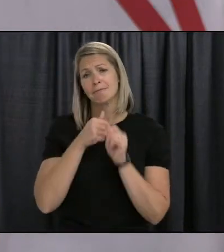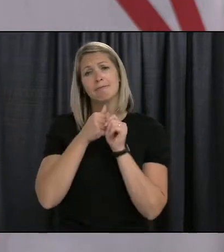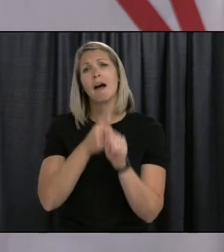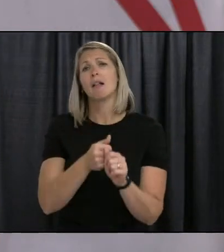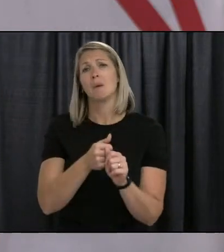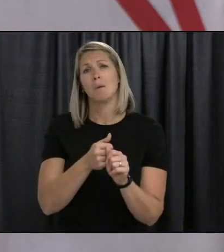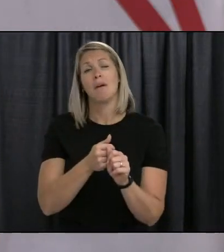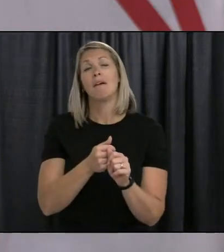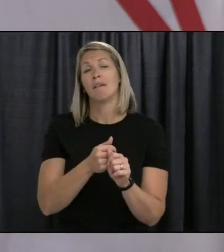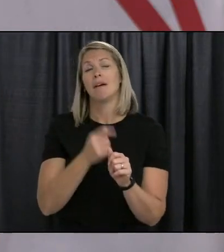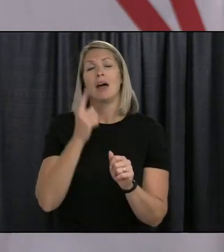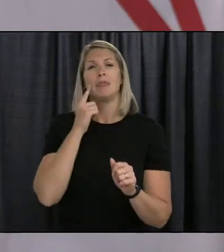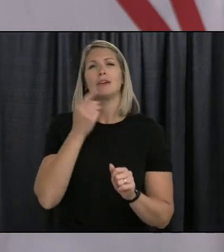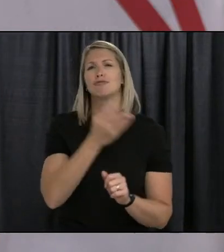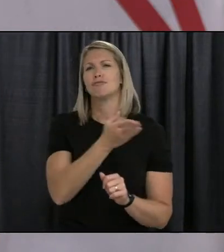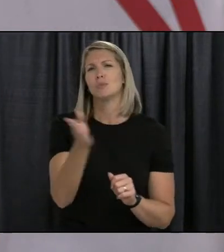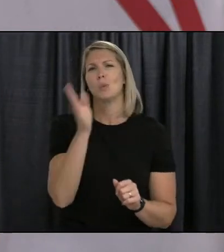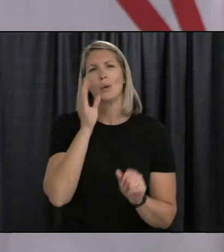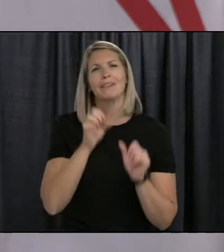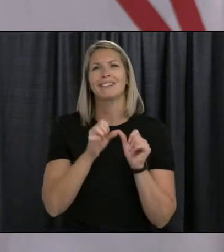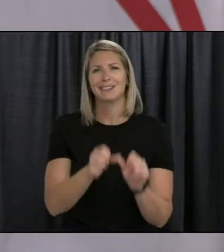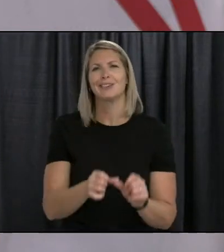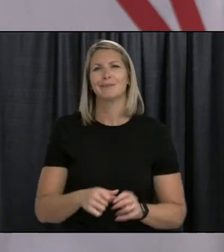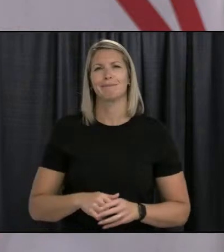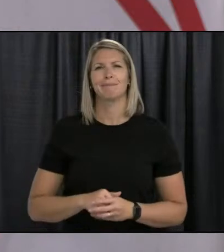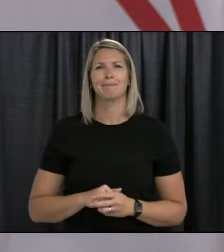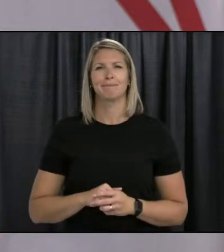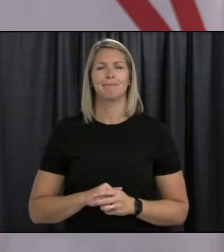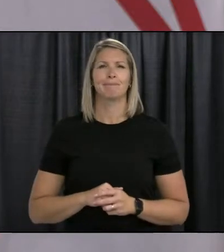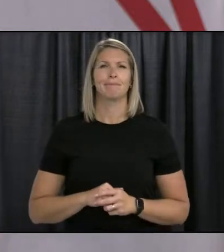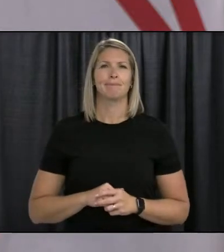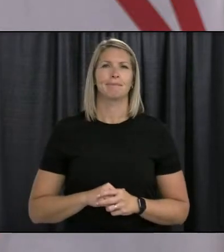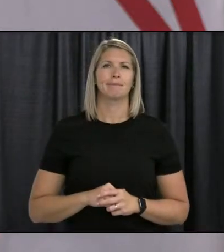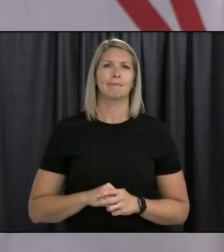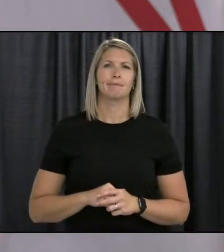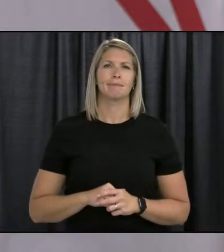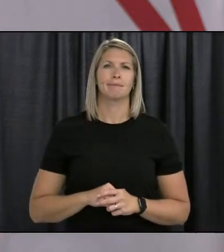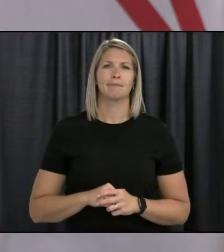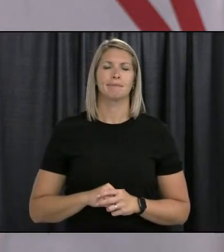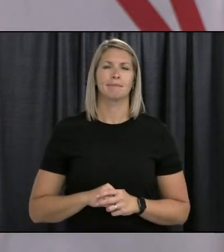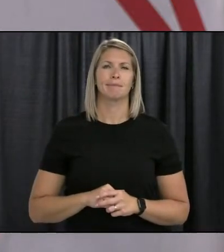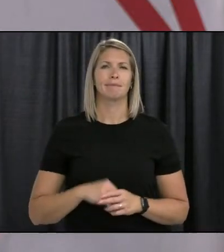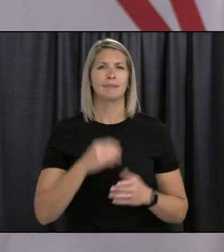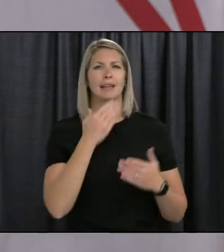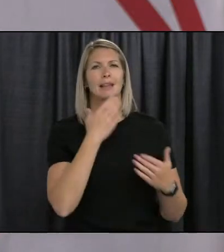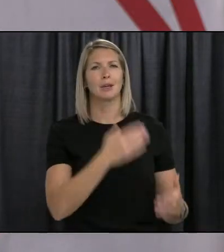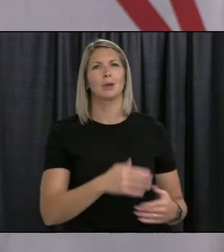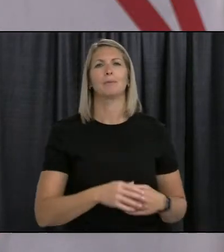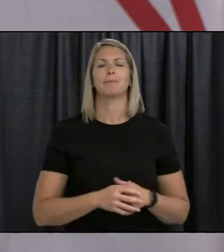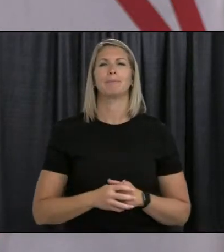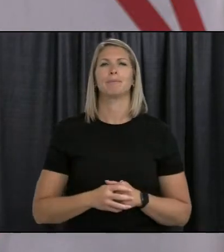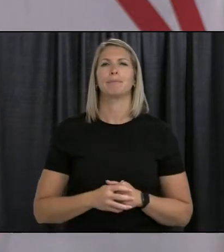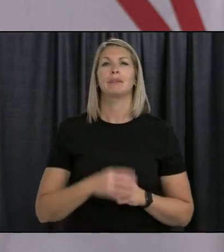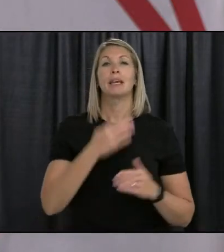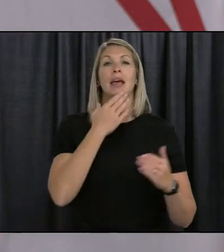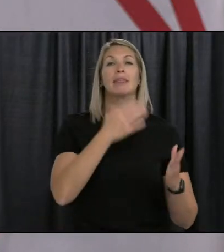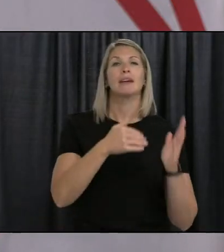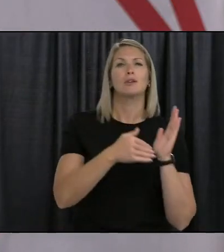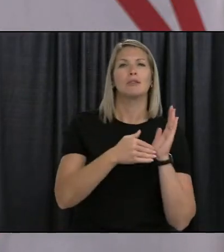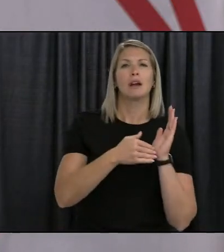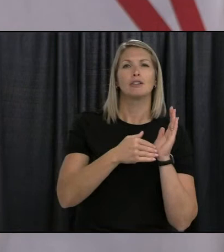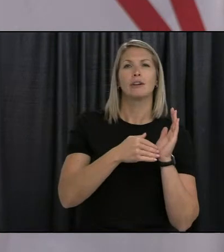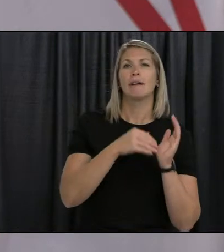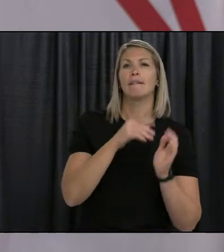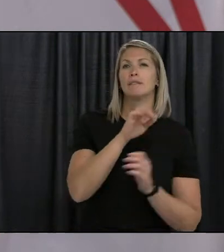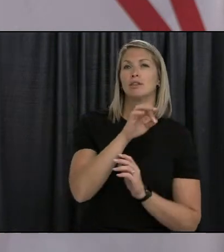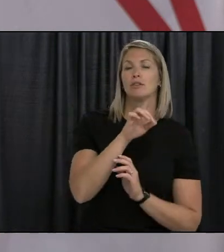I think they will continue to do the same going forward. Thank you again. Thank you, Dr. Fitzgerald. Minister